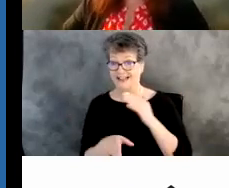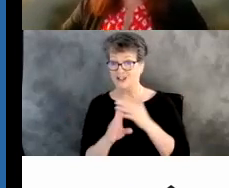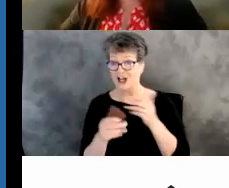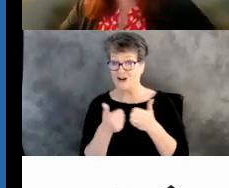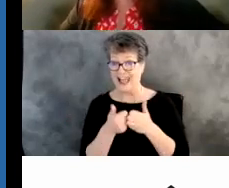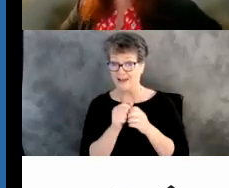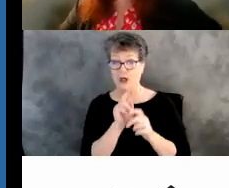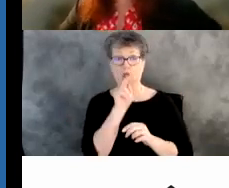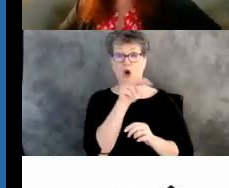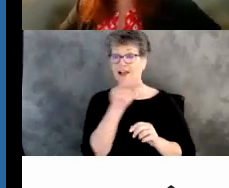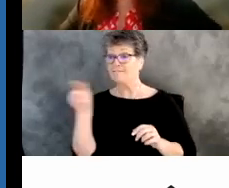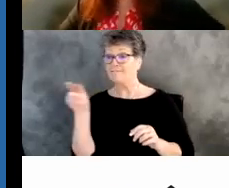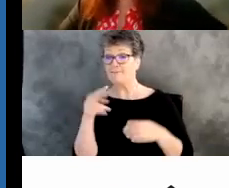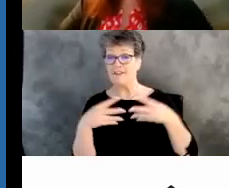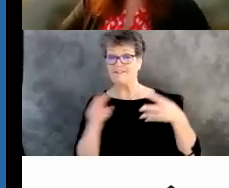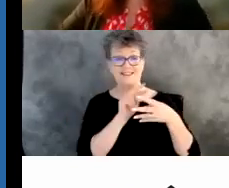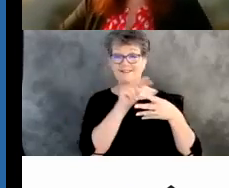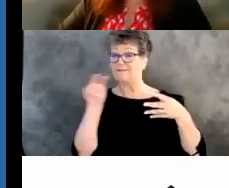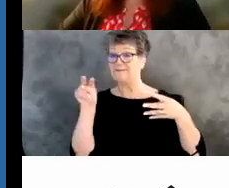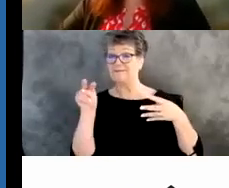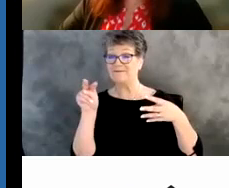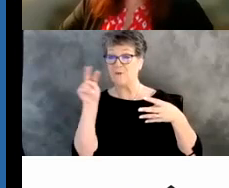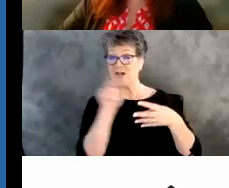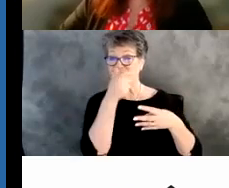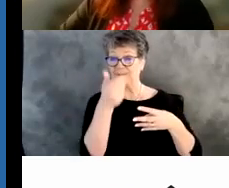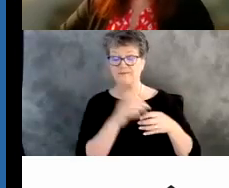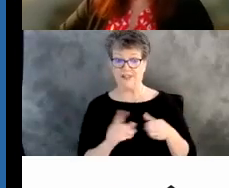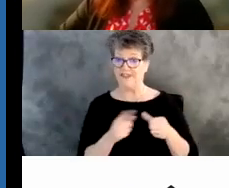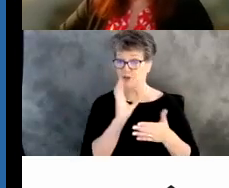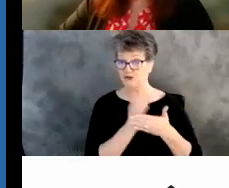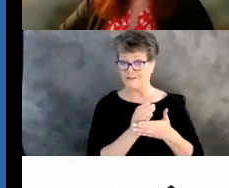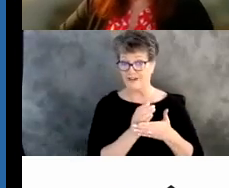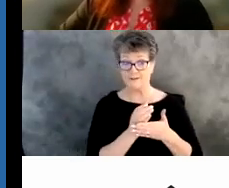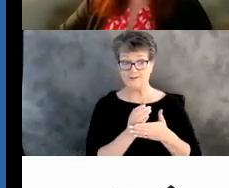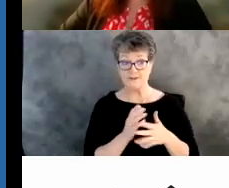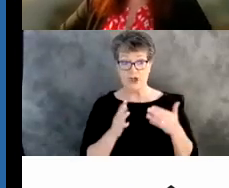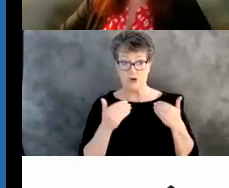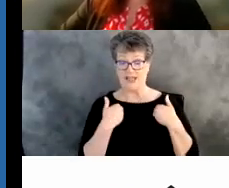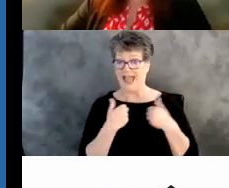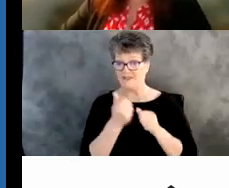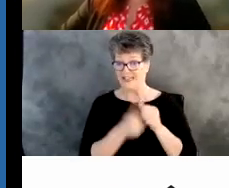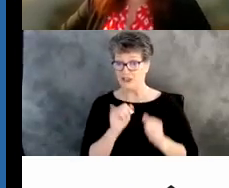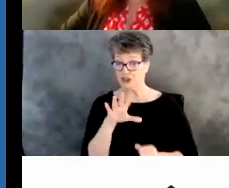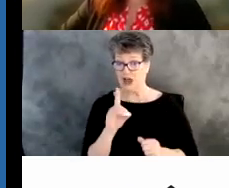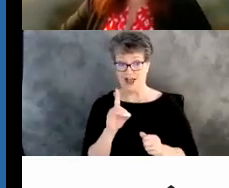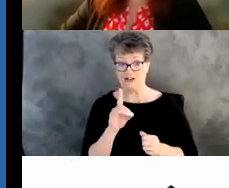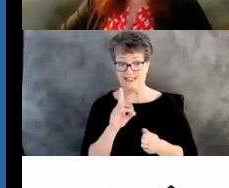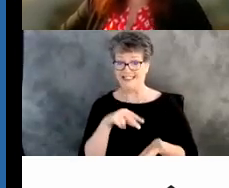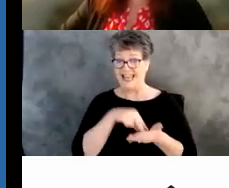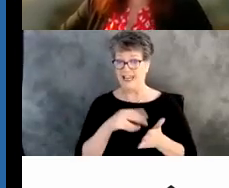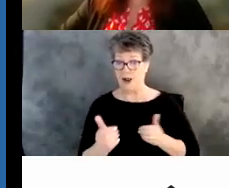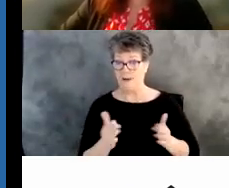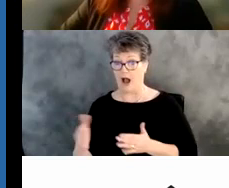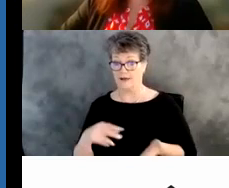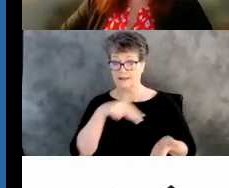over the fence, watching a soccer game. In the first graphic, we have each child is standing on a wooden box